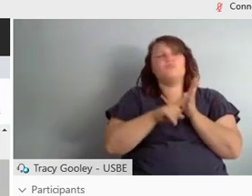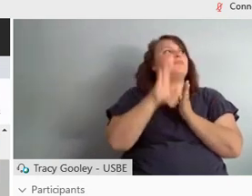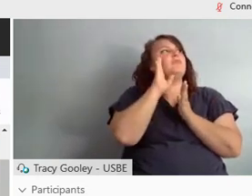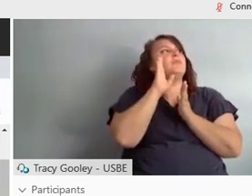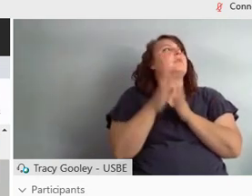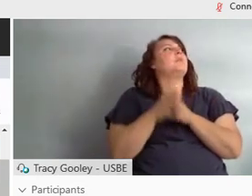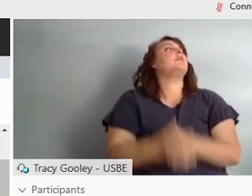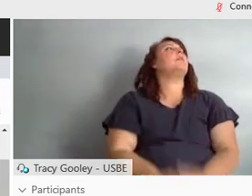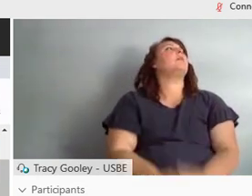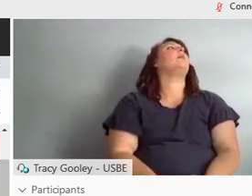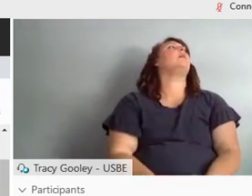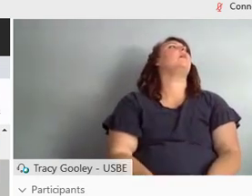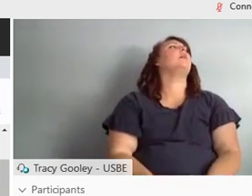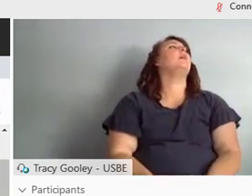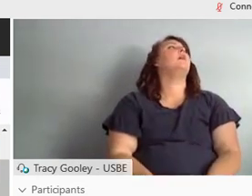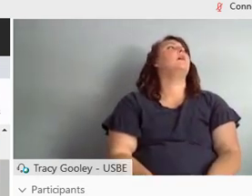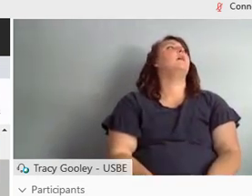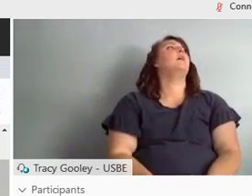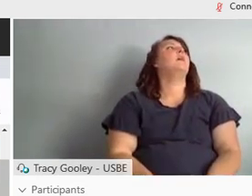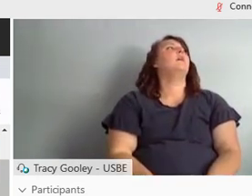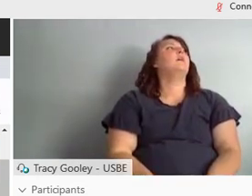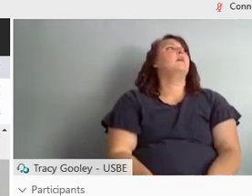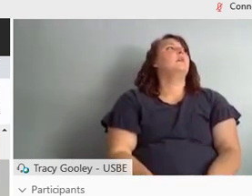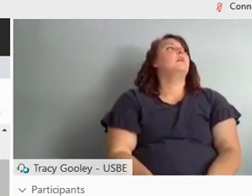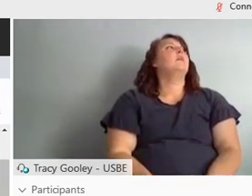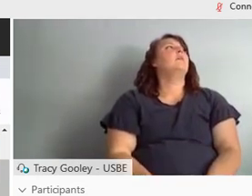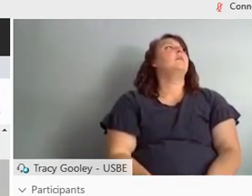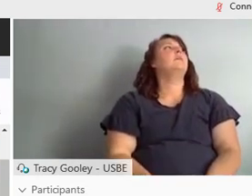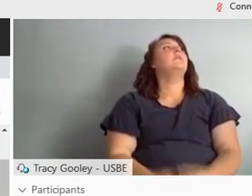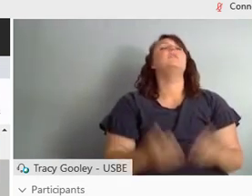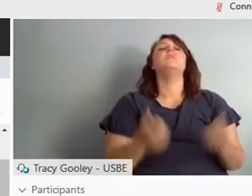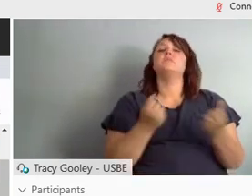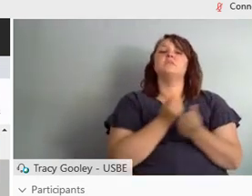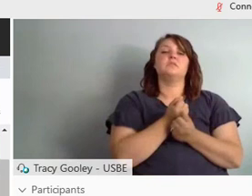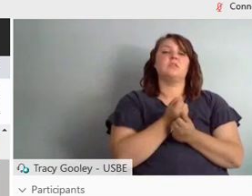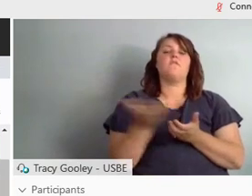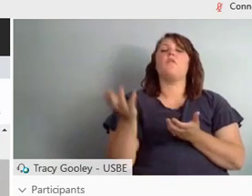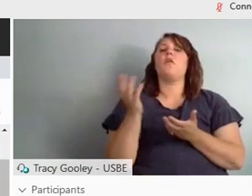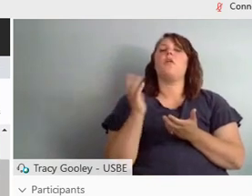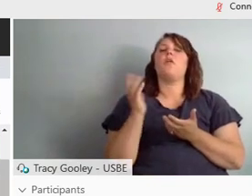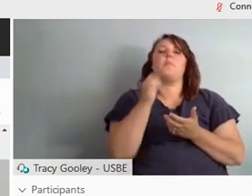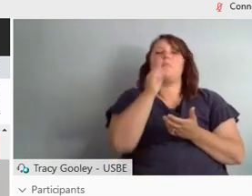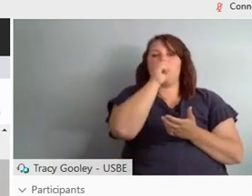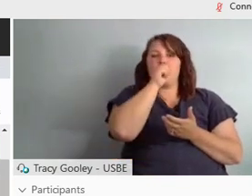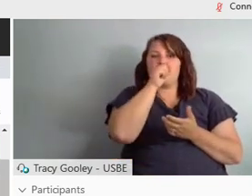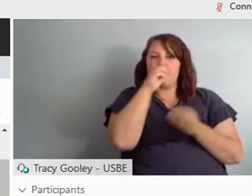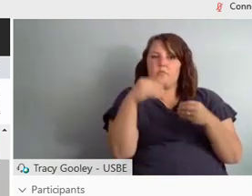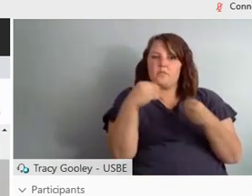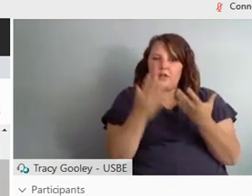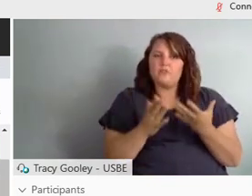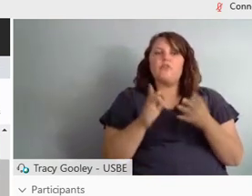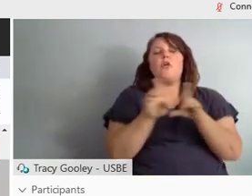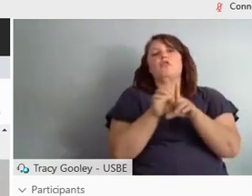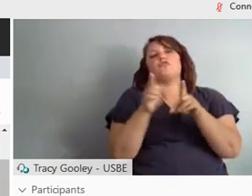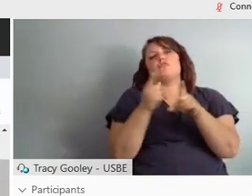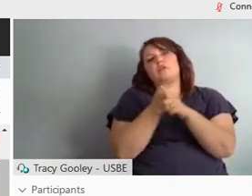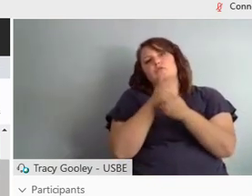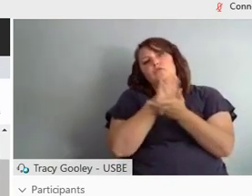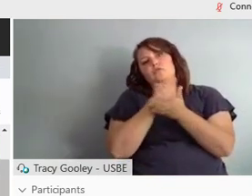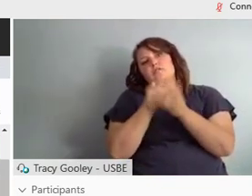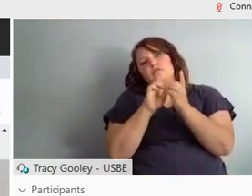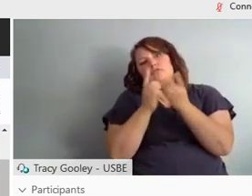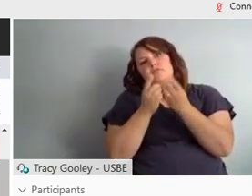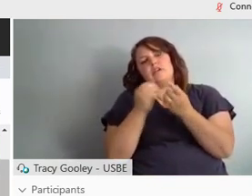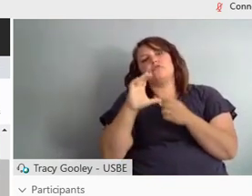there are several private providers in here as well as regular school districts